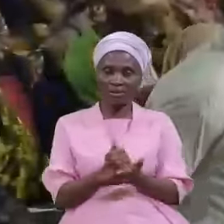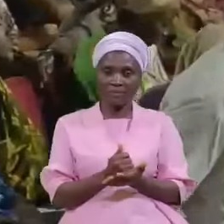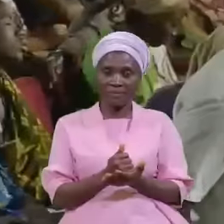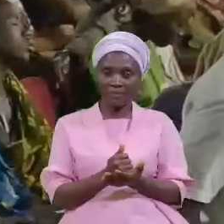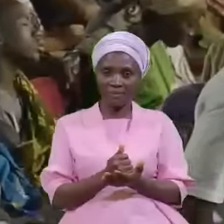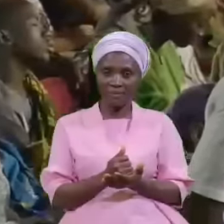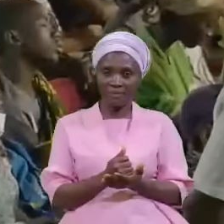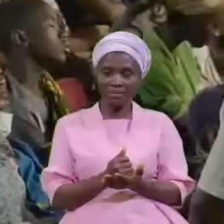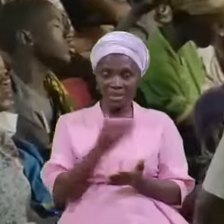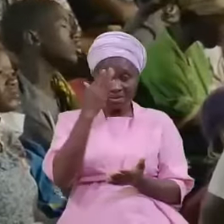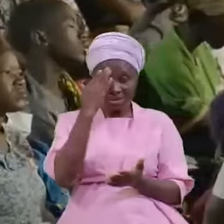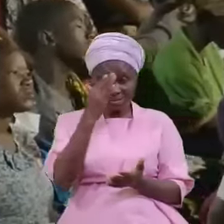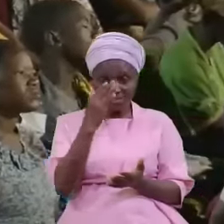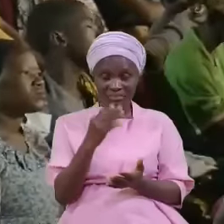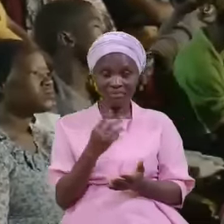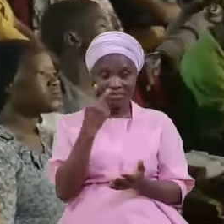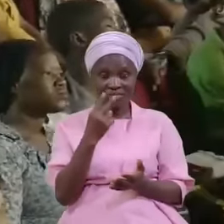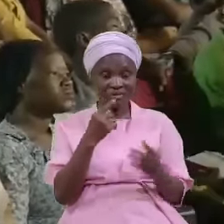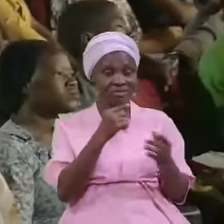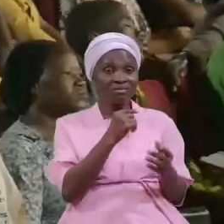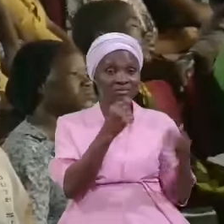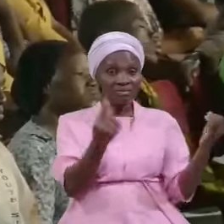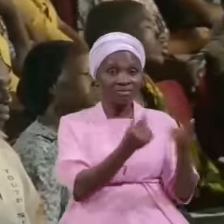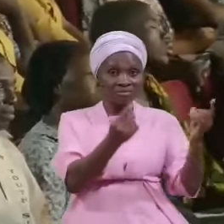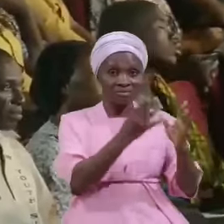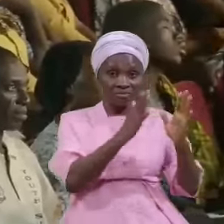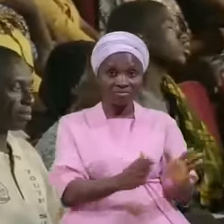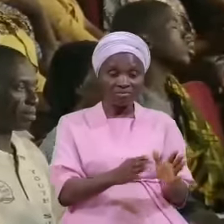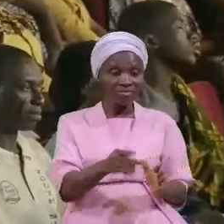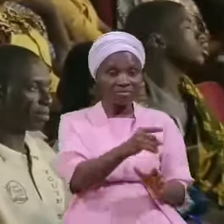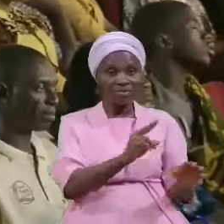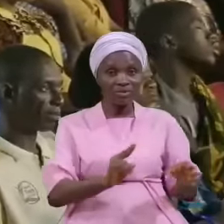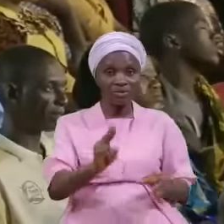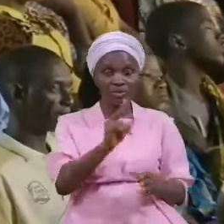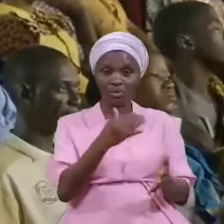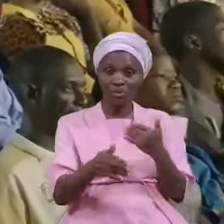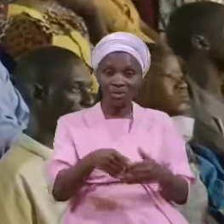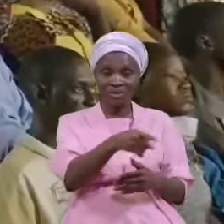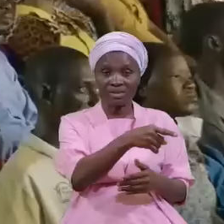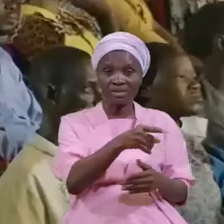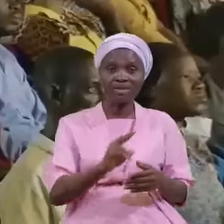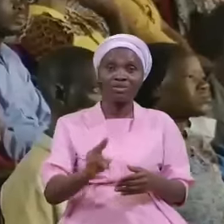unbelievers, they use whatever they can use to cover up and to be in